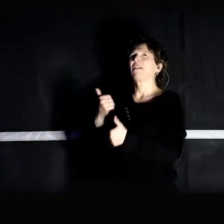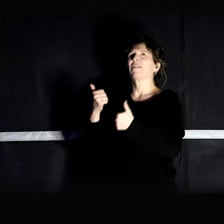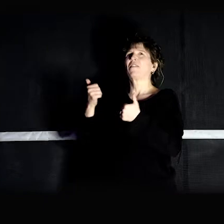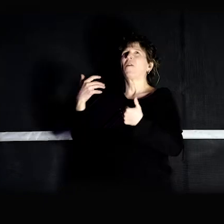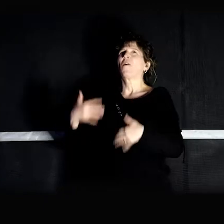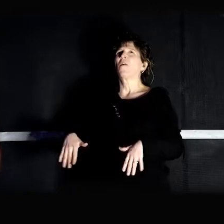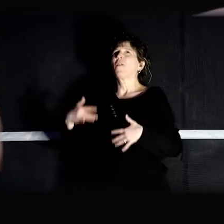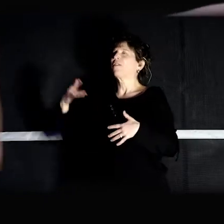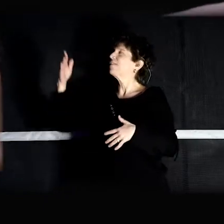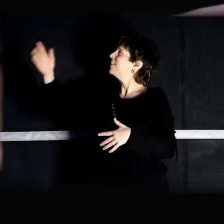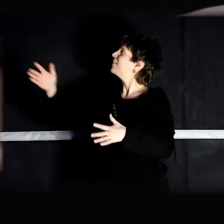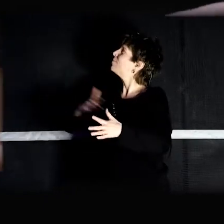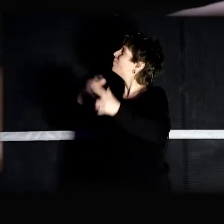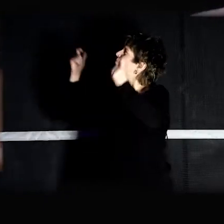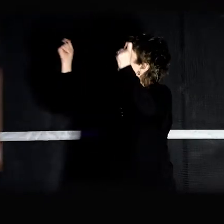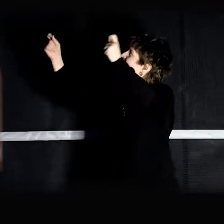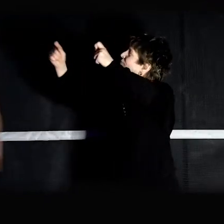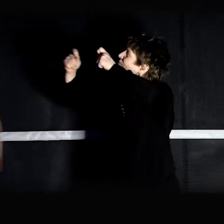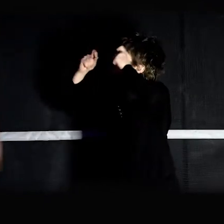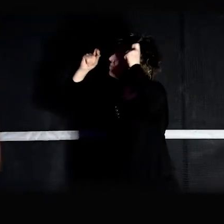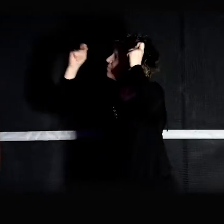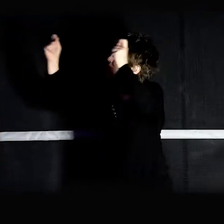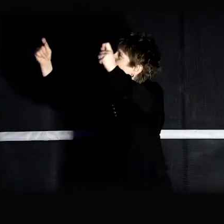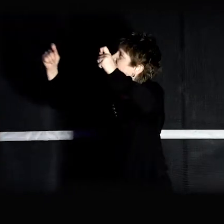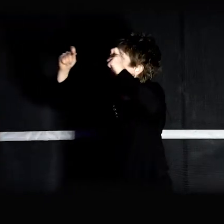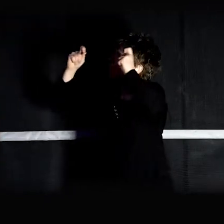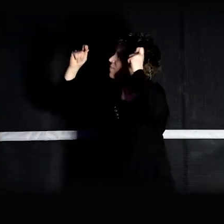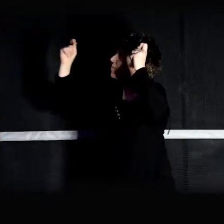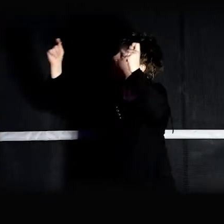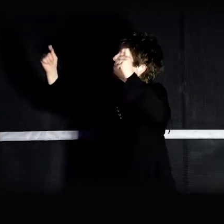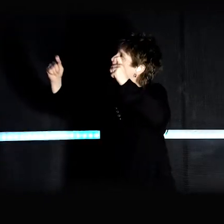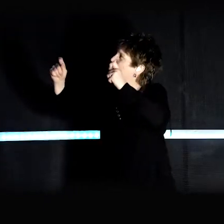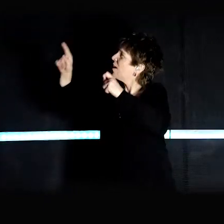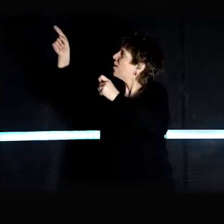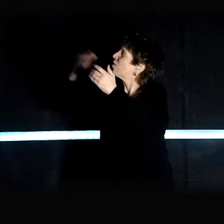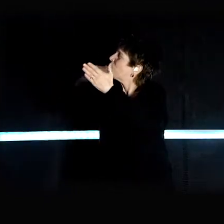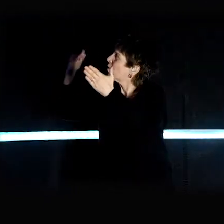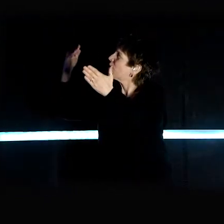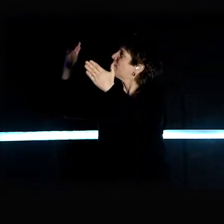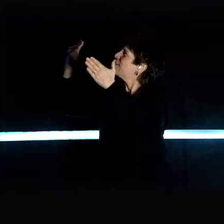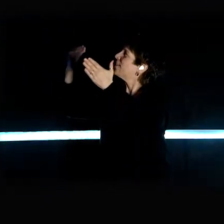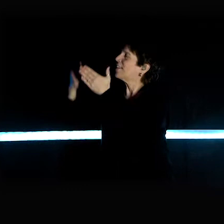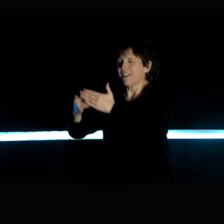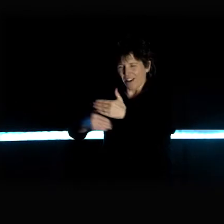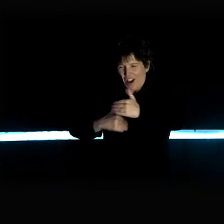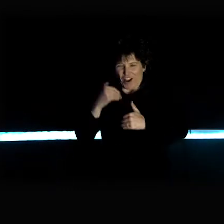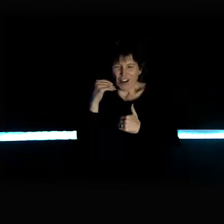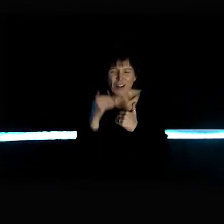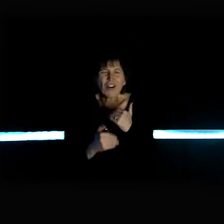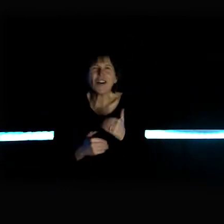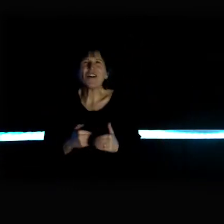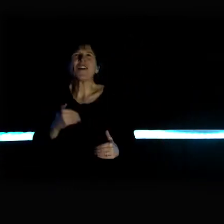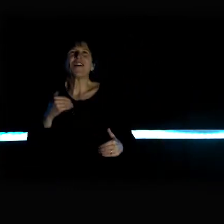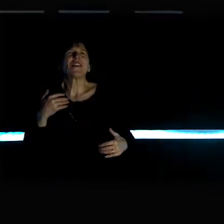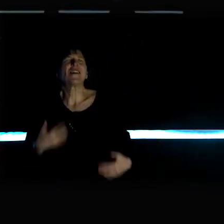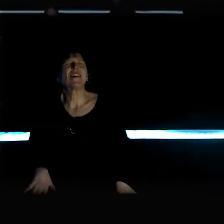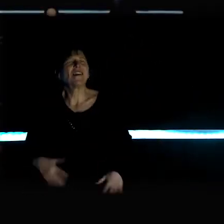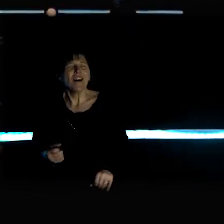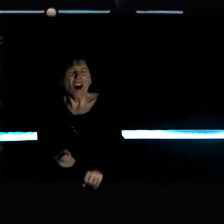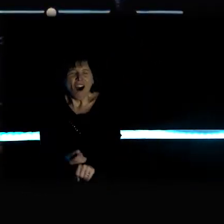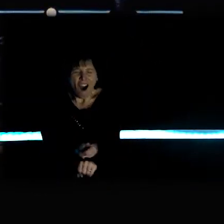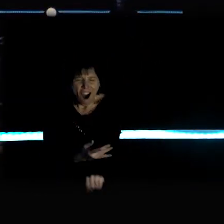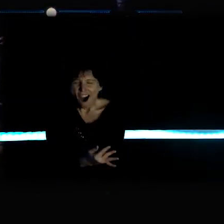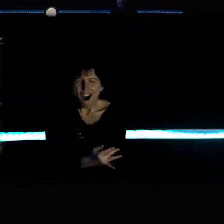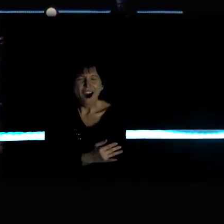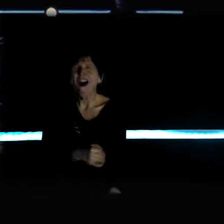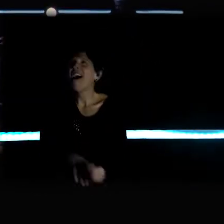ransom for my life. Oh, he is my song. You are good.